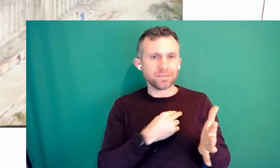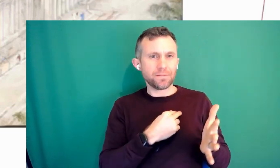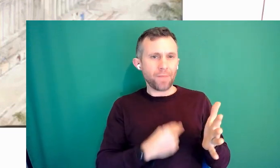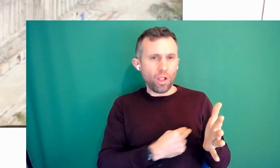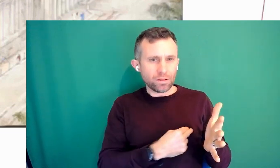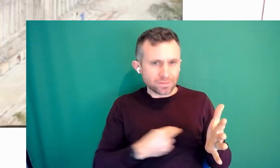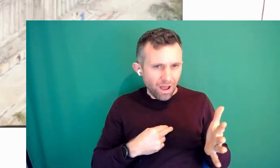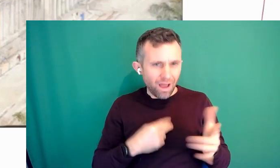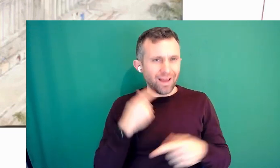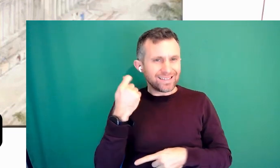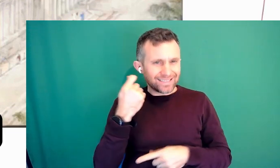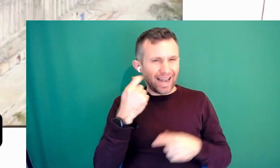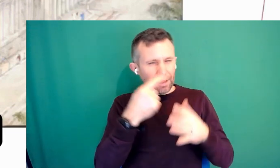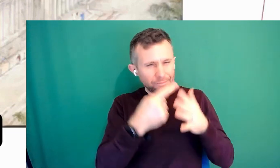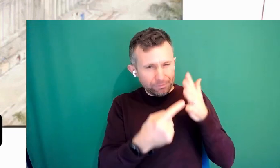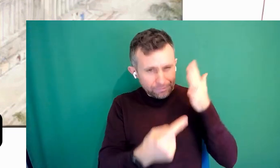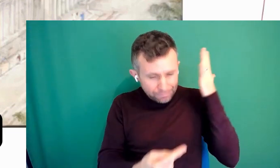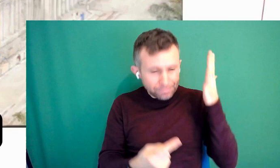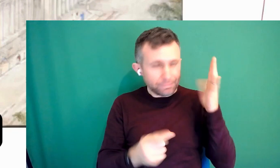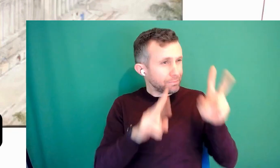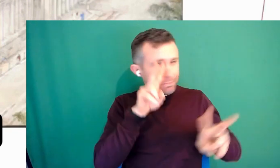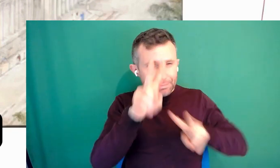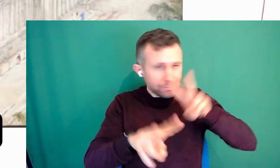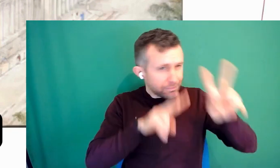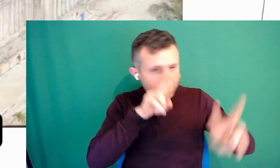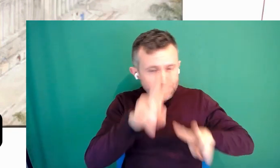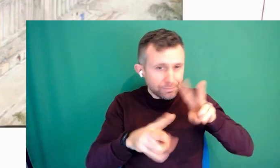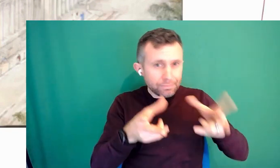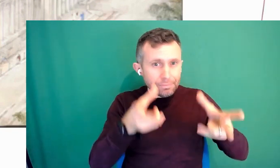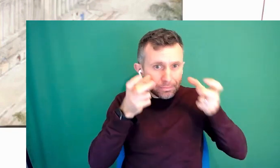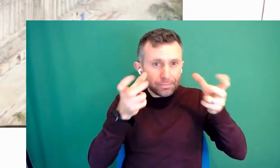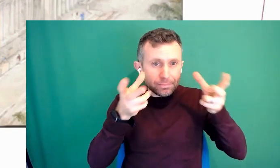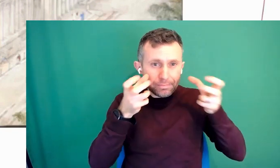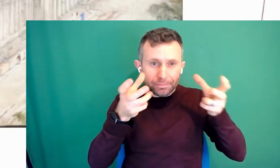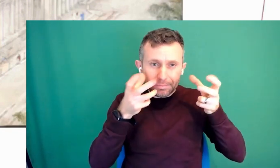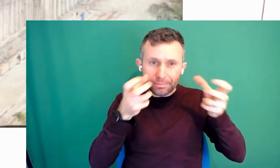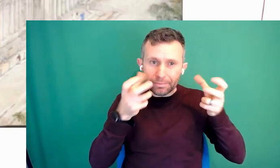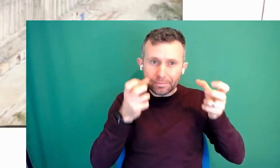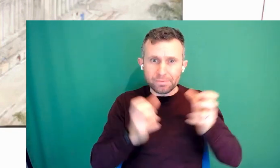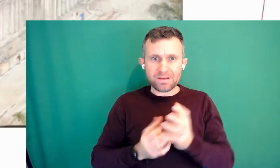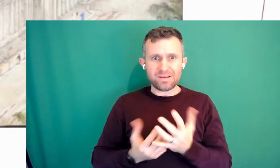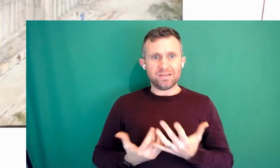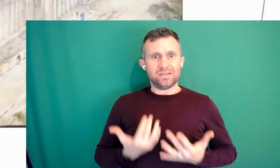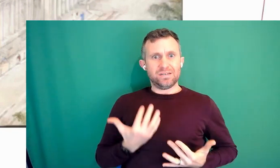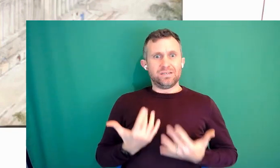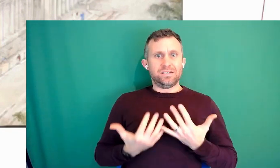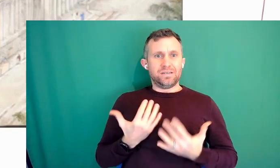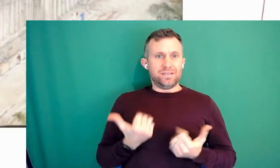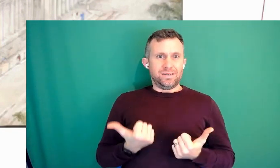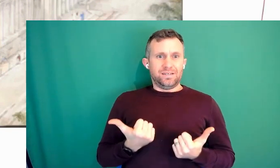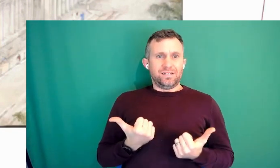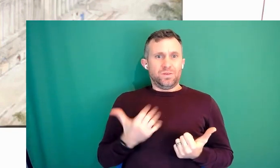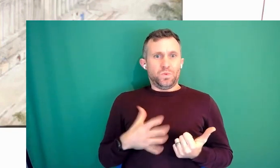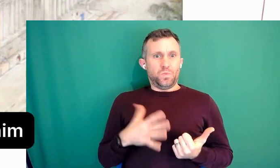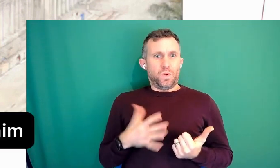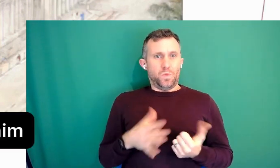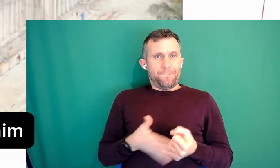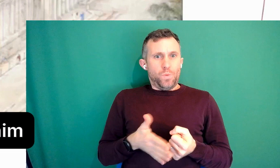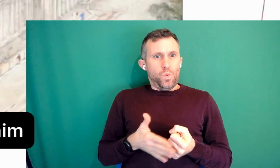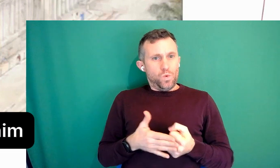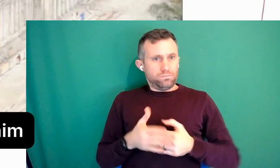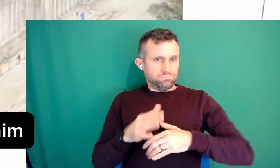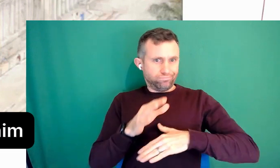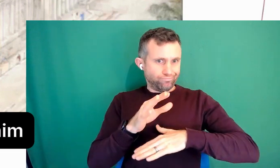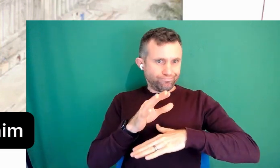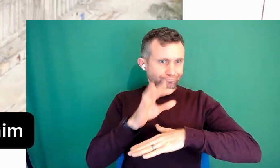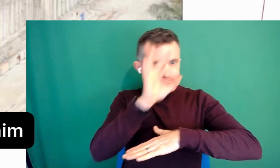blurred and he befriended some very influential people. When Soane returned to London to set up his own practice, he immediately found